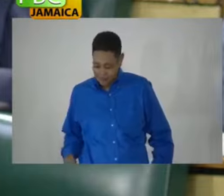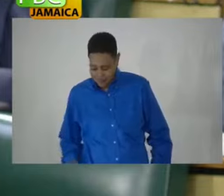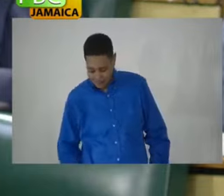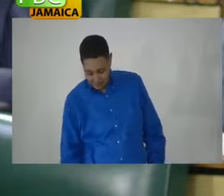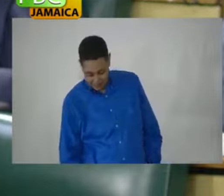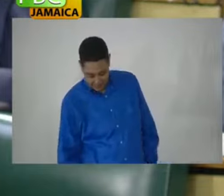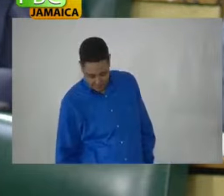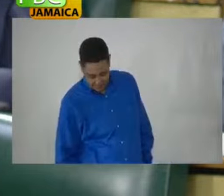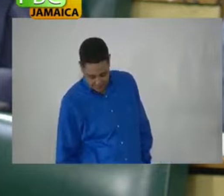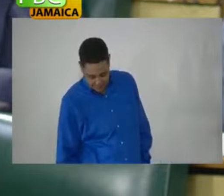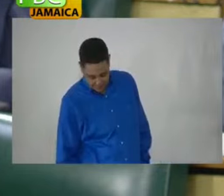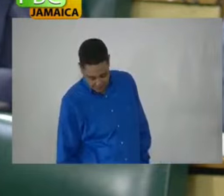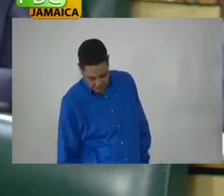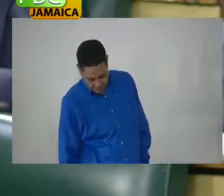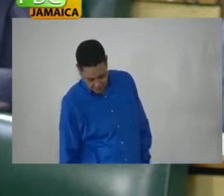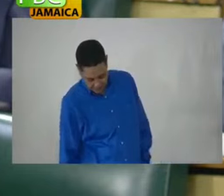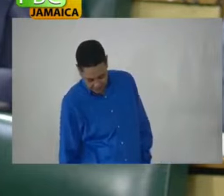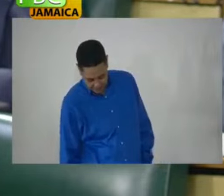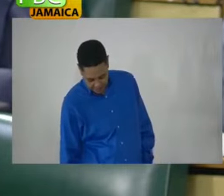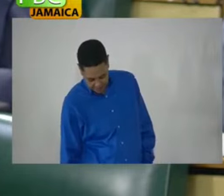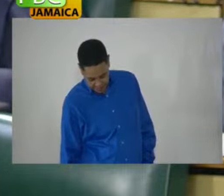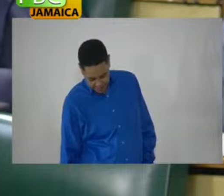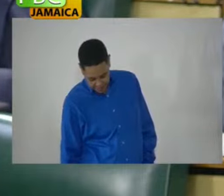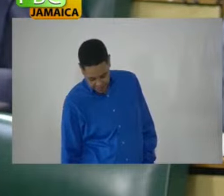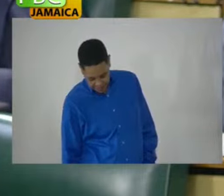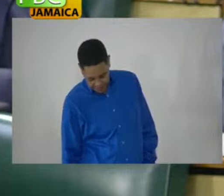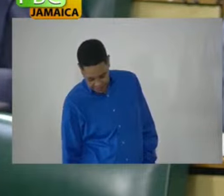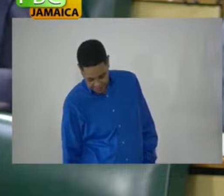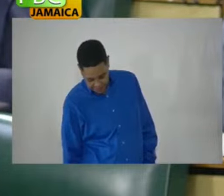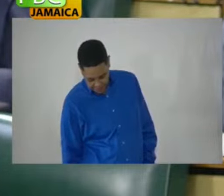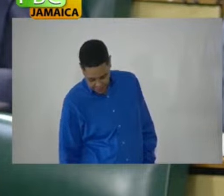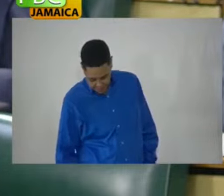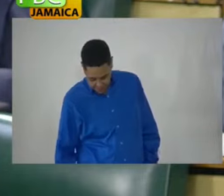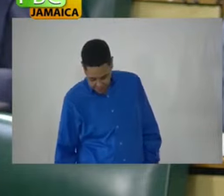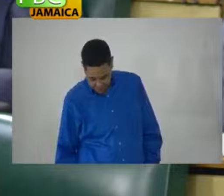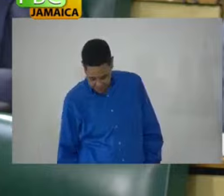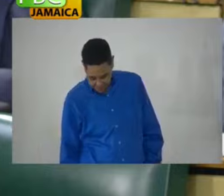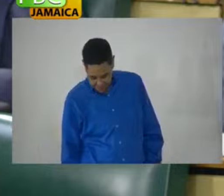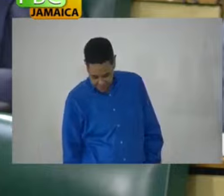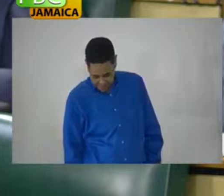When you, Madam Speaker, when you